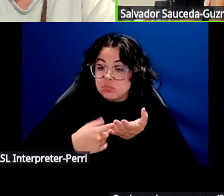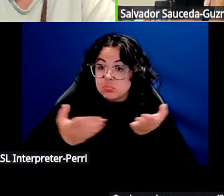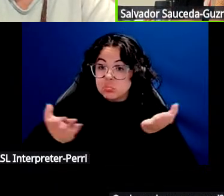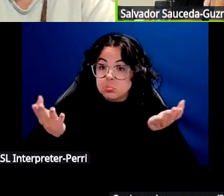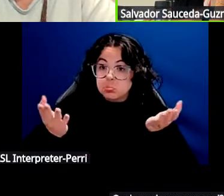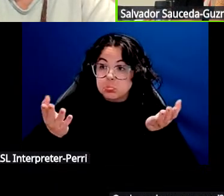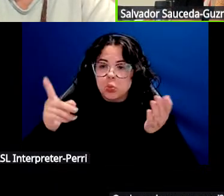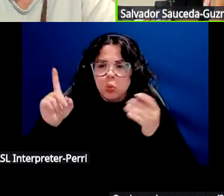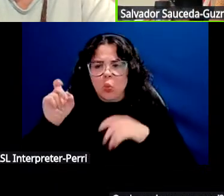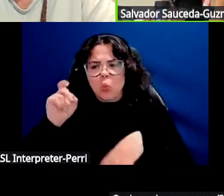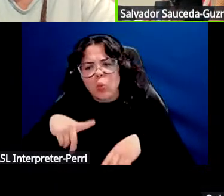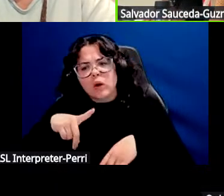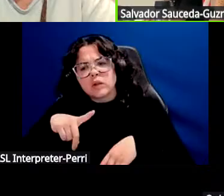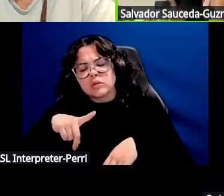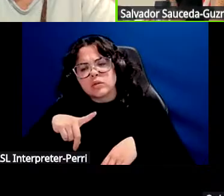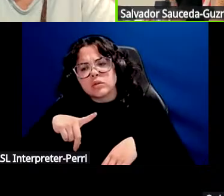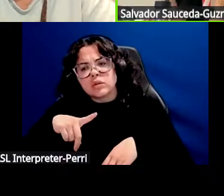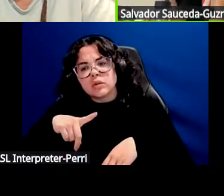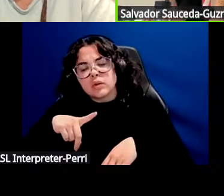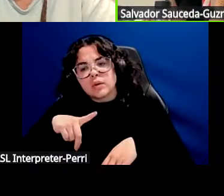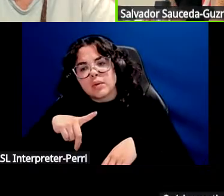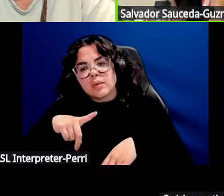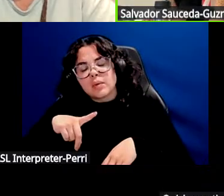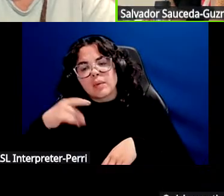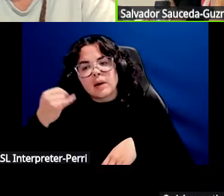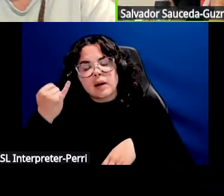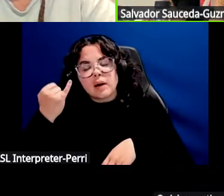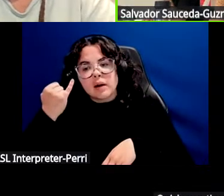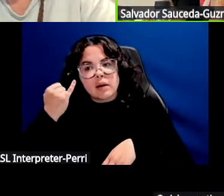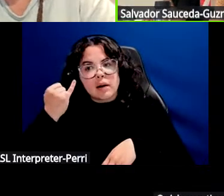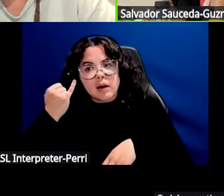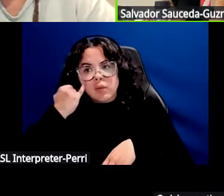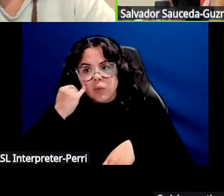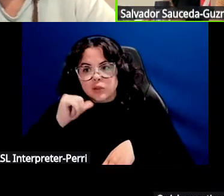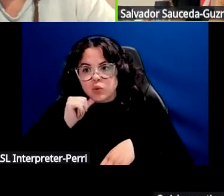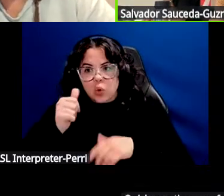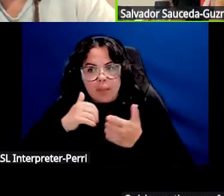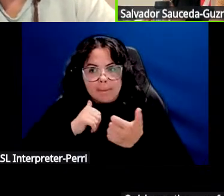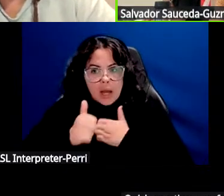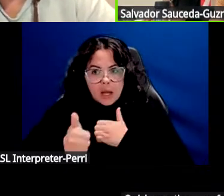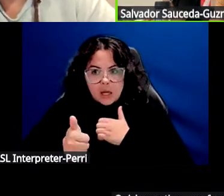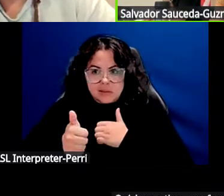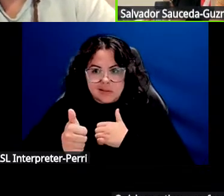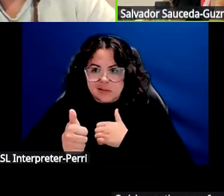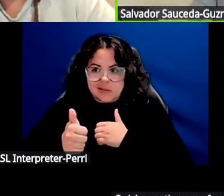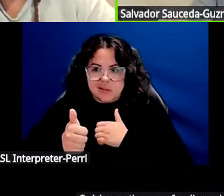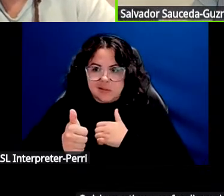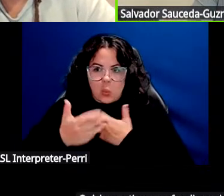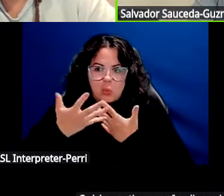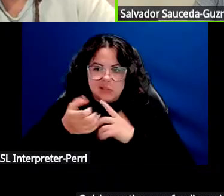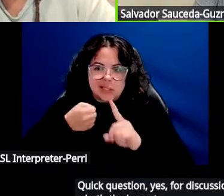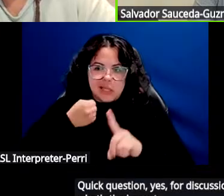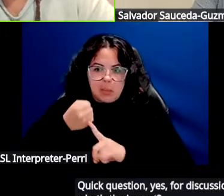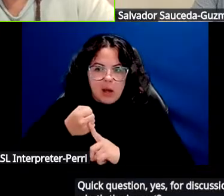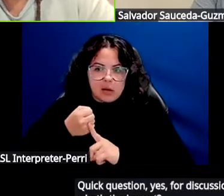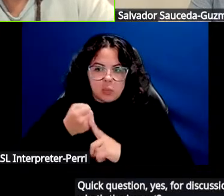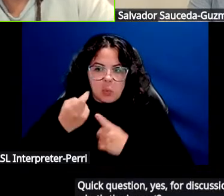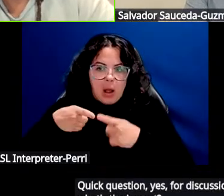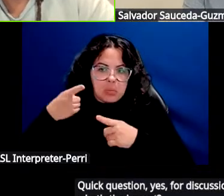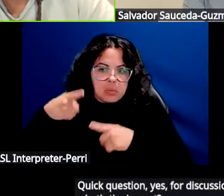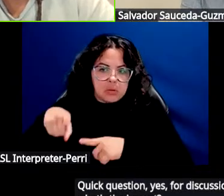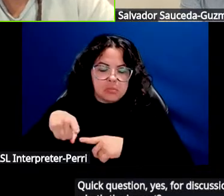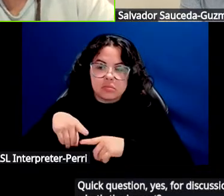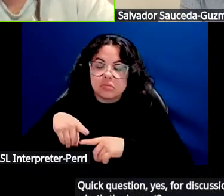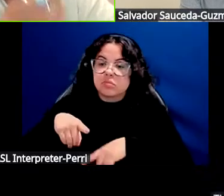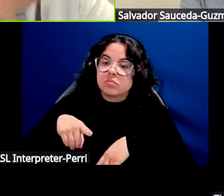Quick question, yes, for discussion. Mhm. If we don't pass this, out of curiosity, what's the impact? The impact